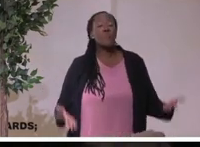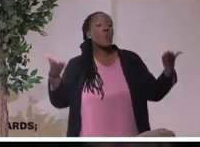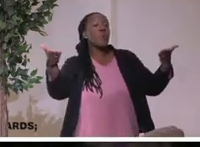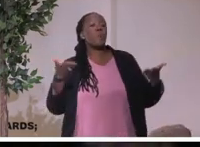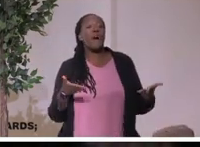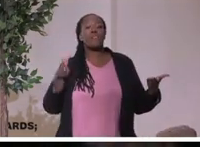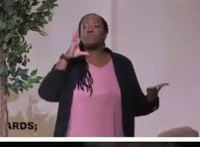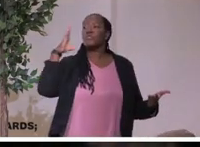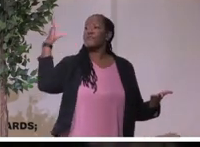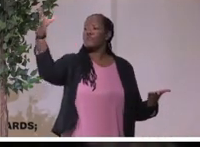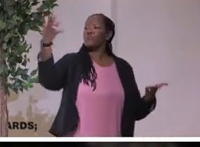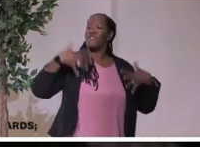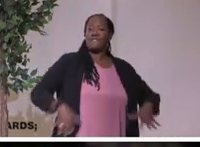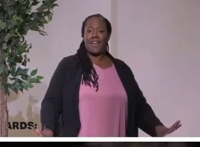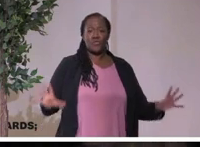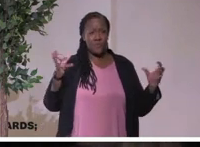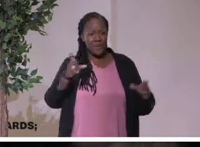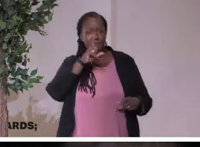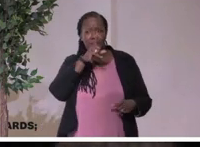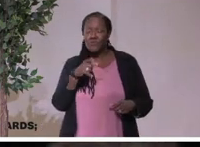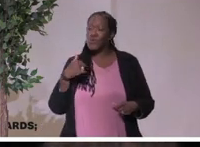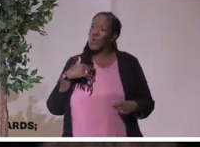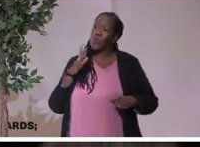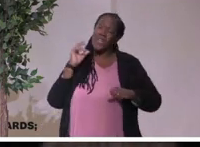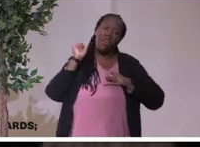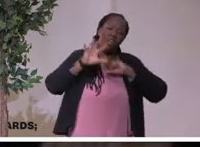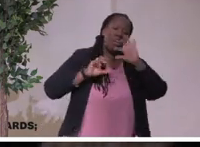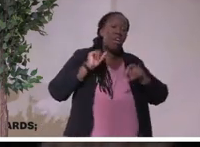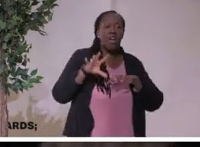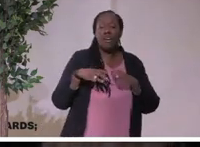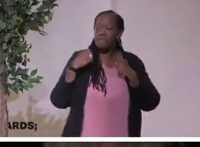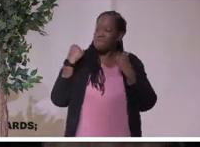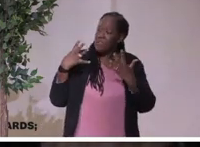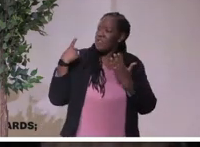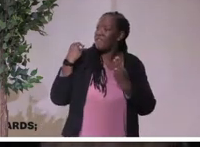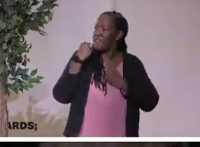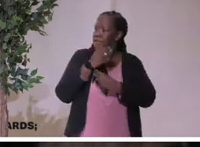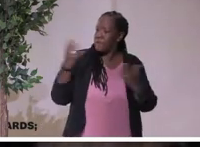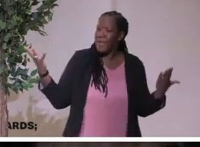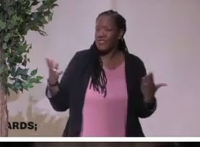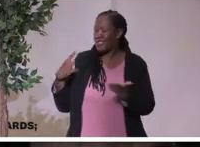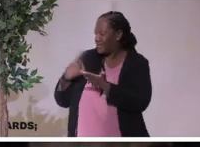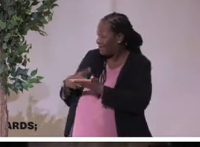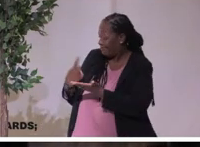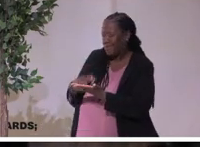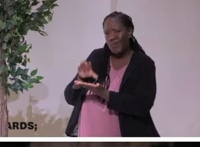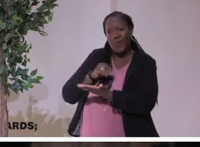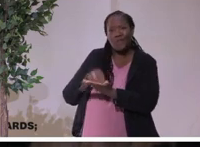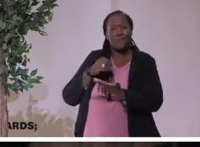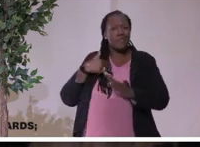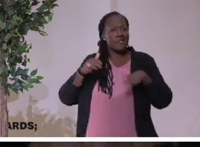of fashion. Again, we just want to make sure we get as much information as we can by speaking to this fabulous panel of